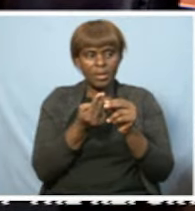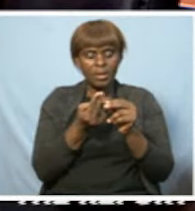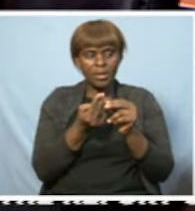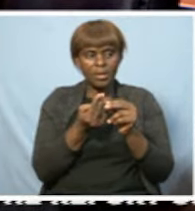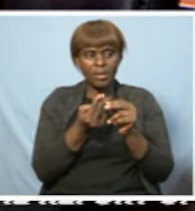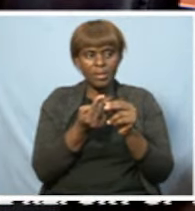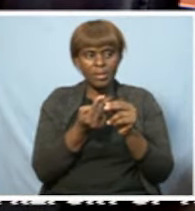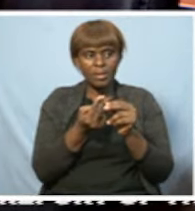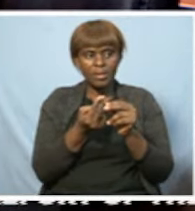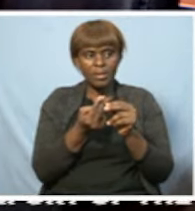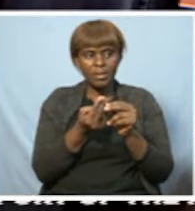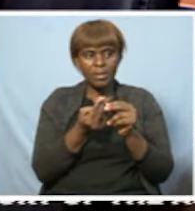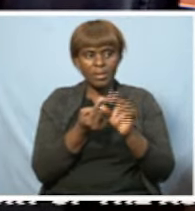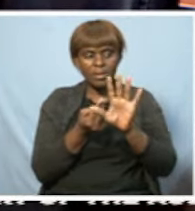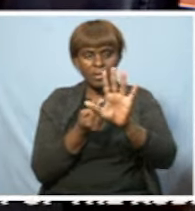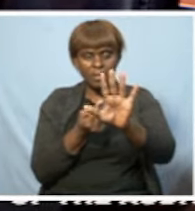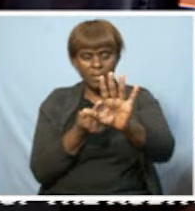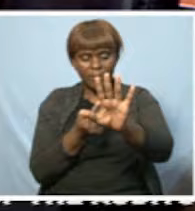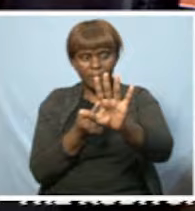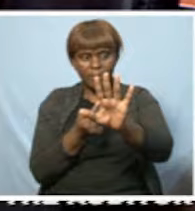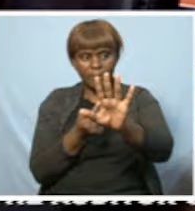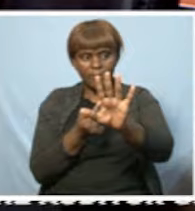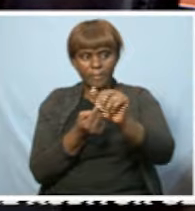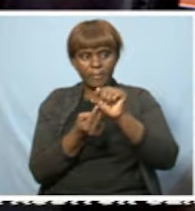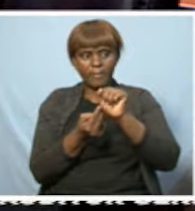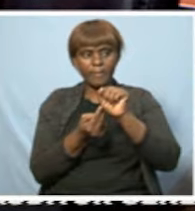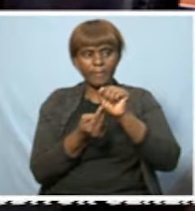in the submission?